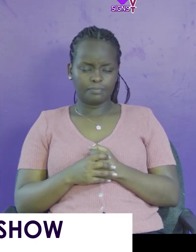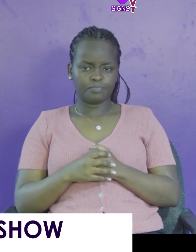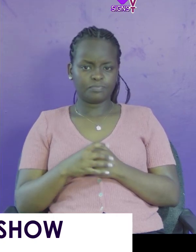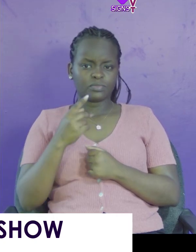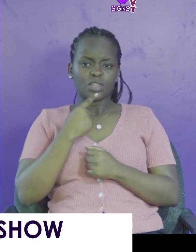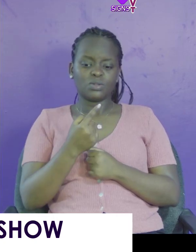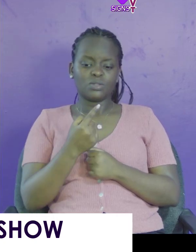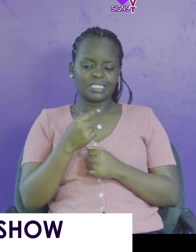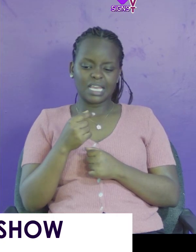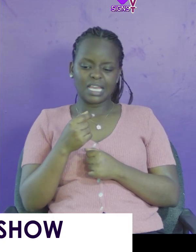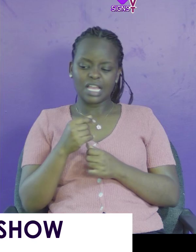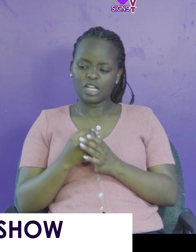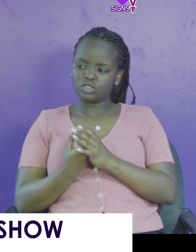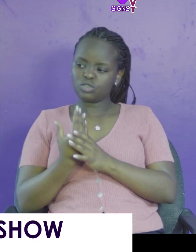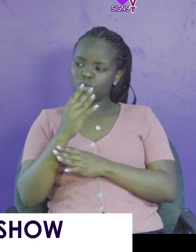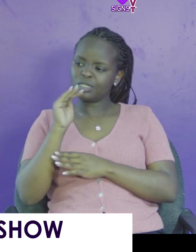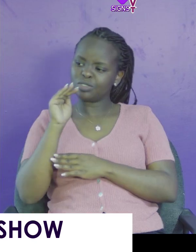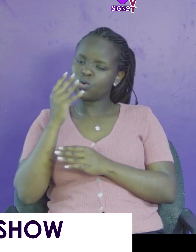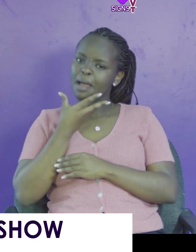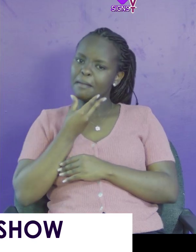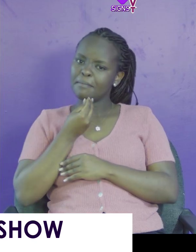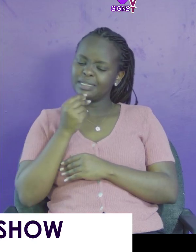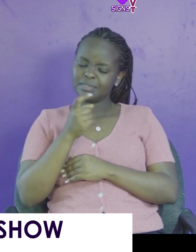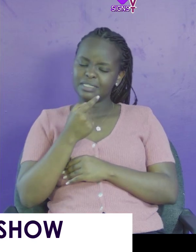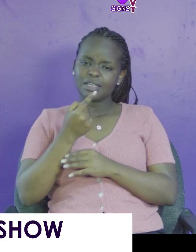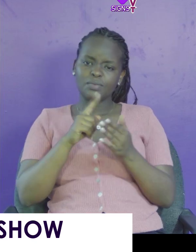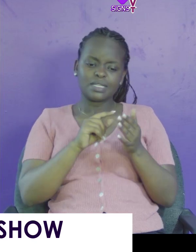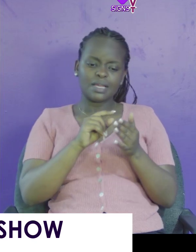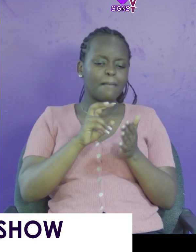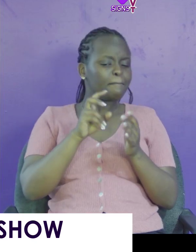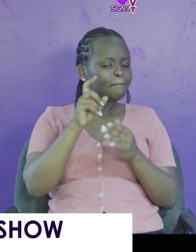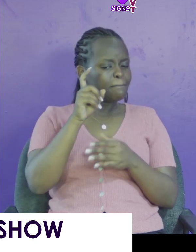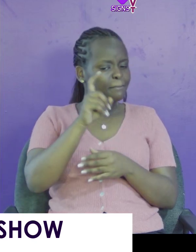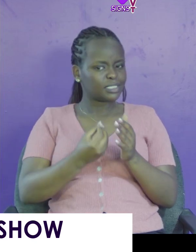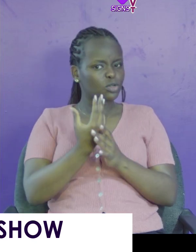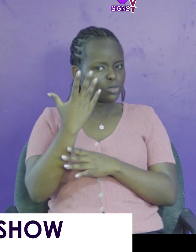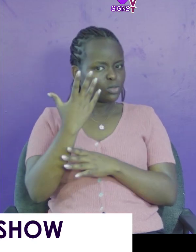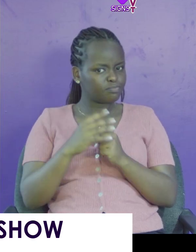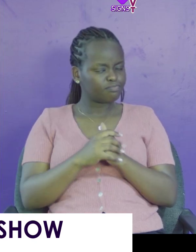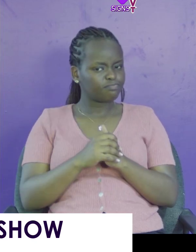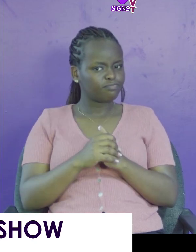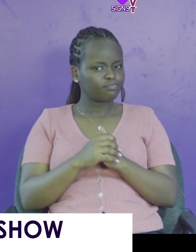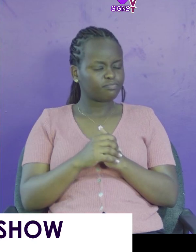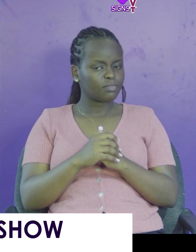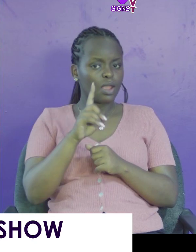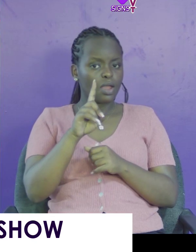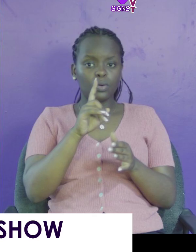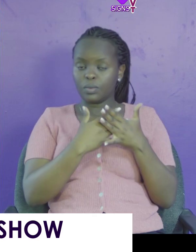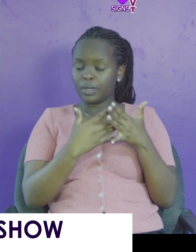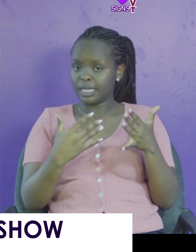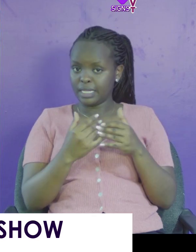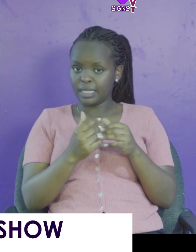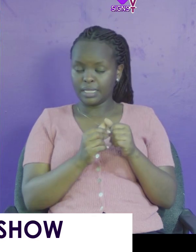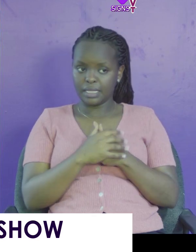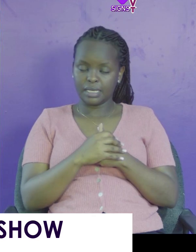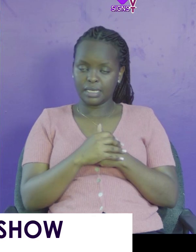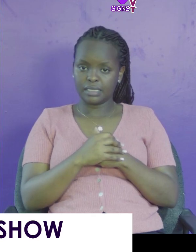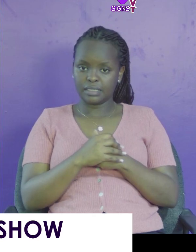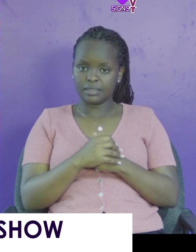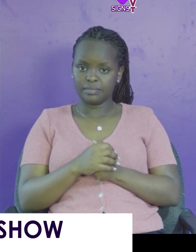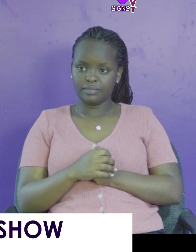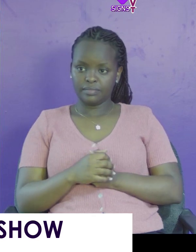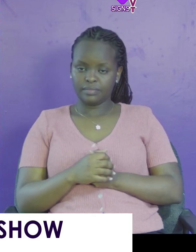grow Yes. into a man. It means you need to grow. You see, okay, one thing that, okay,